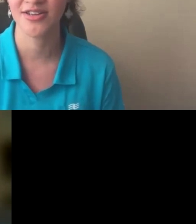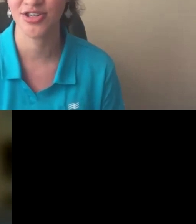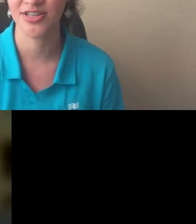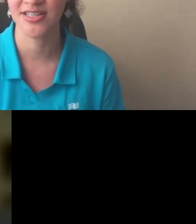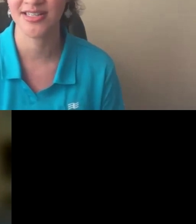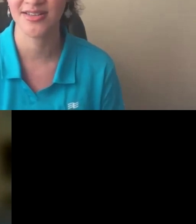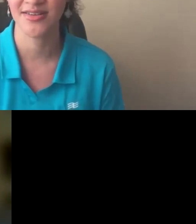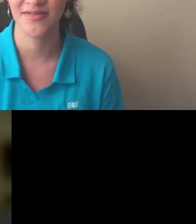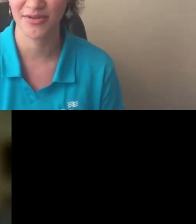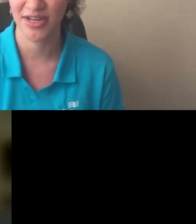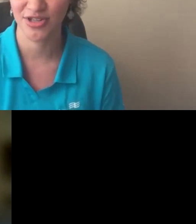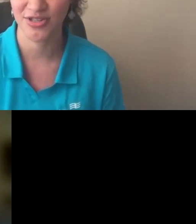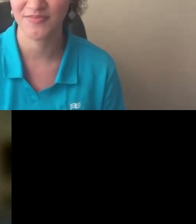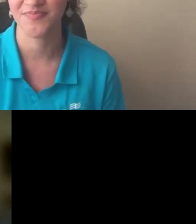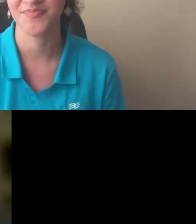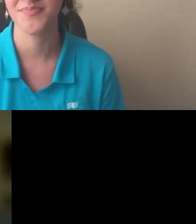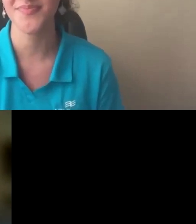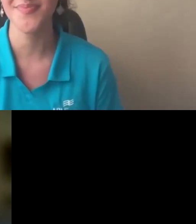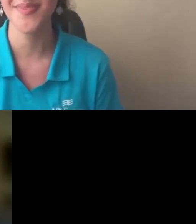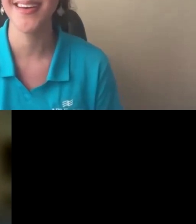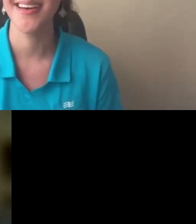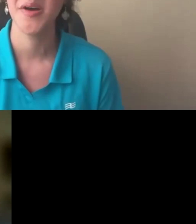Law Attorneys Foundation.